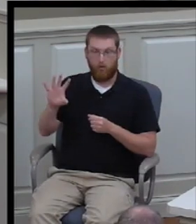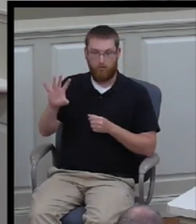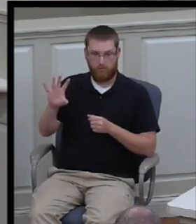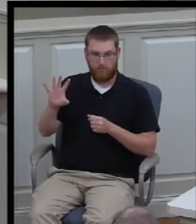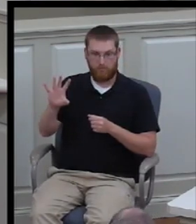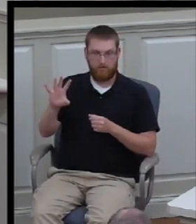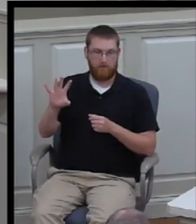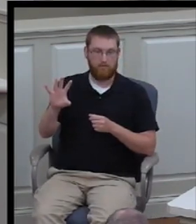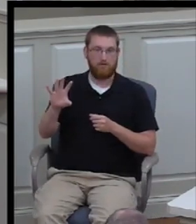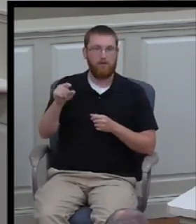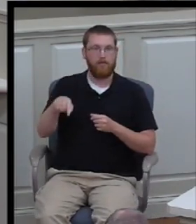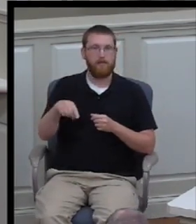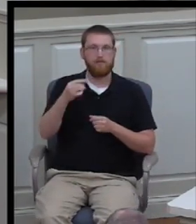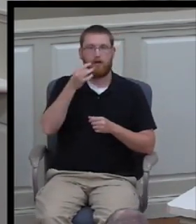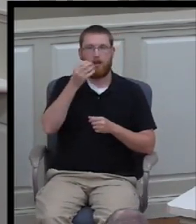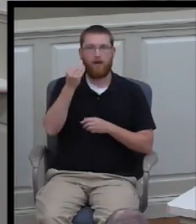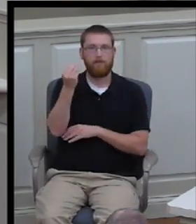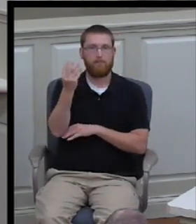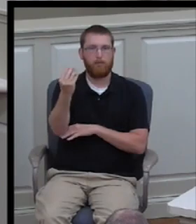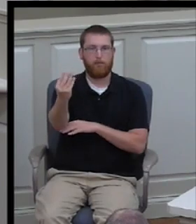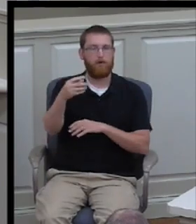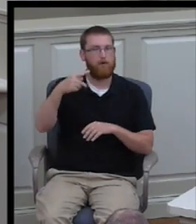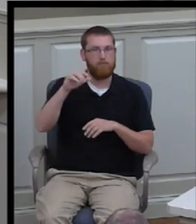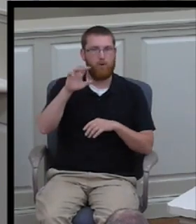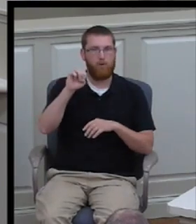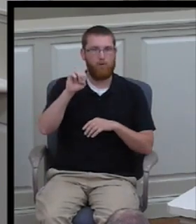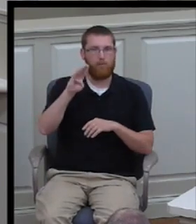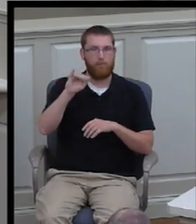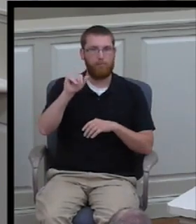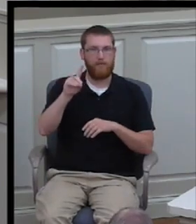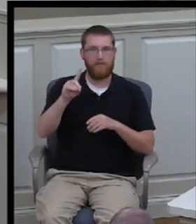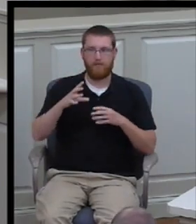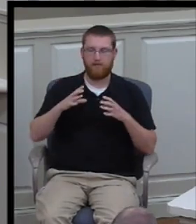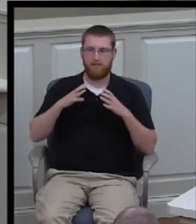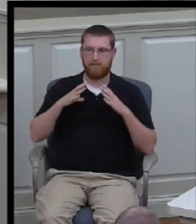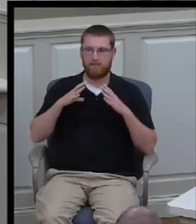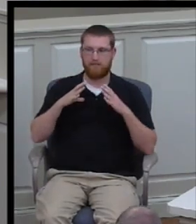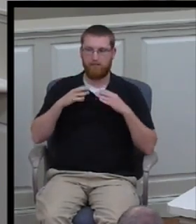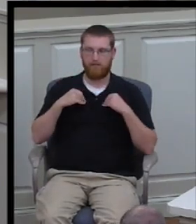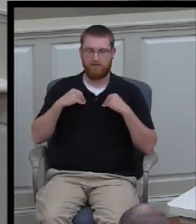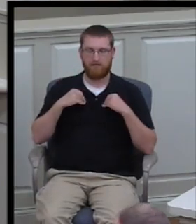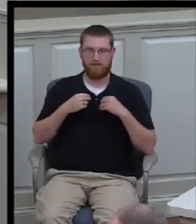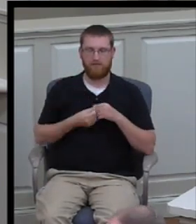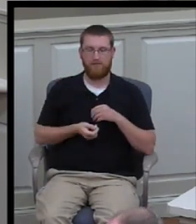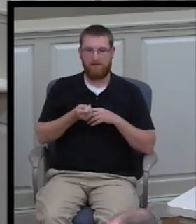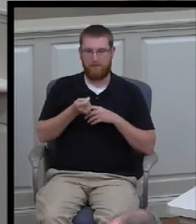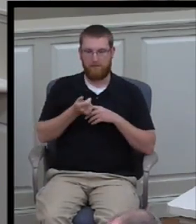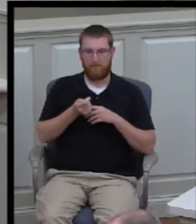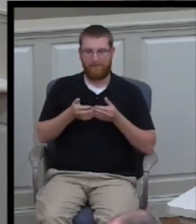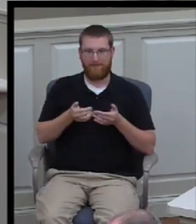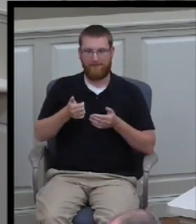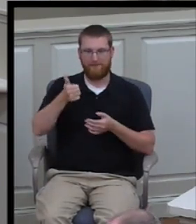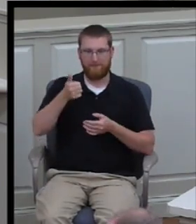2019-05-13-04. This is a streetlight pole bid acceptance. A little bit easier. All